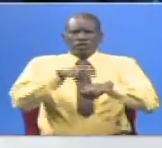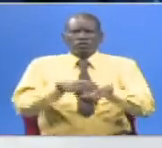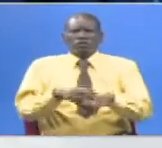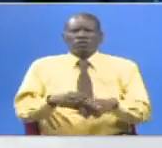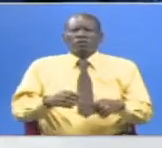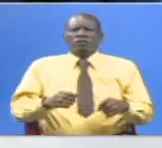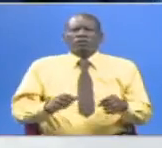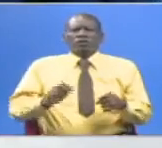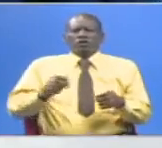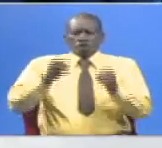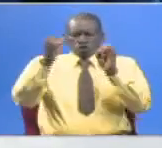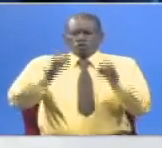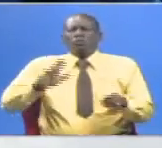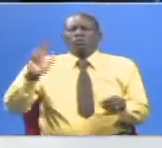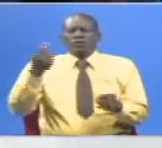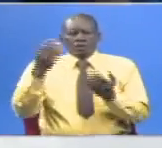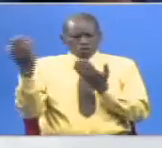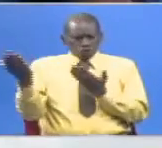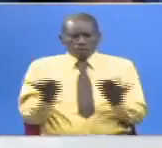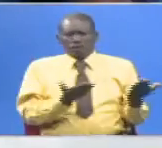Mr. President-elect.